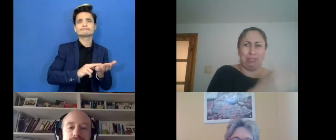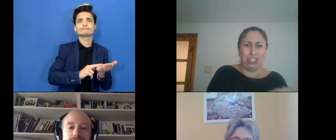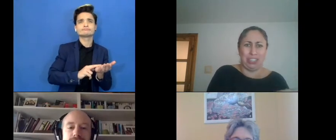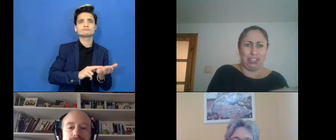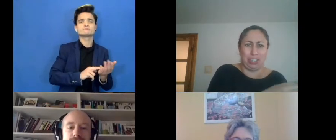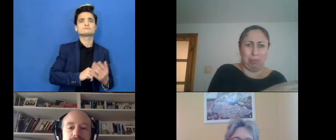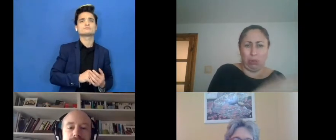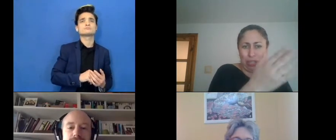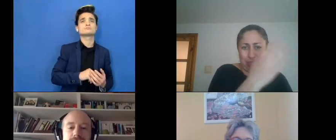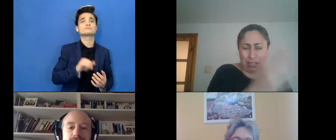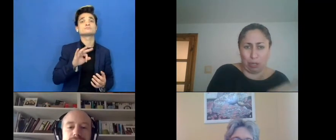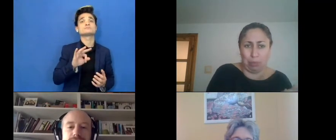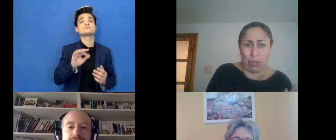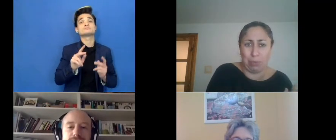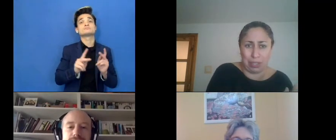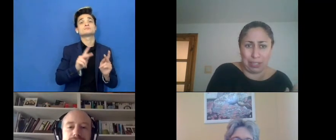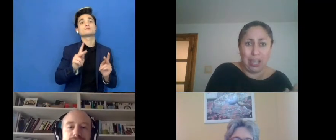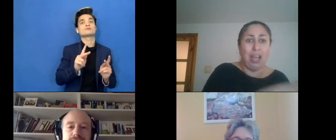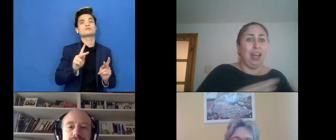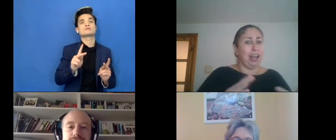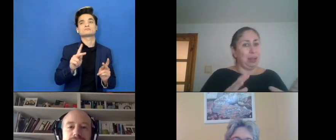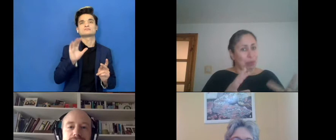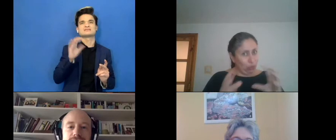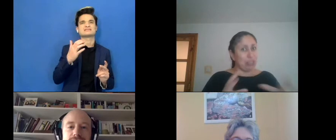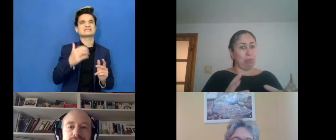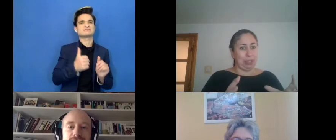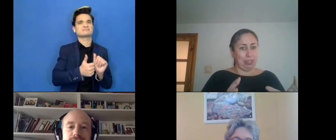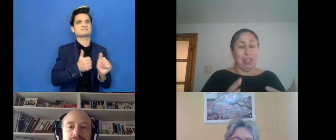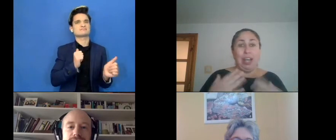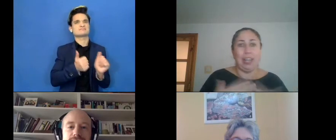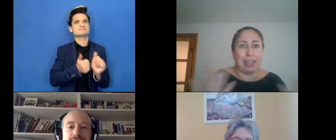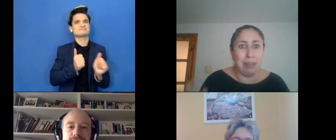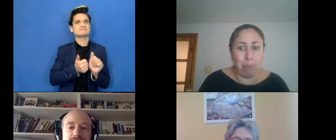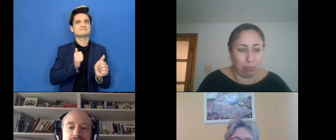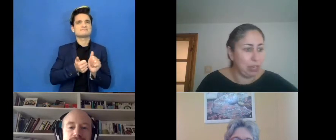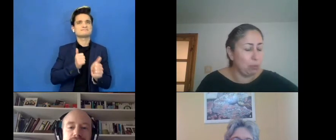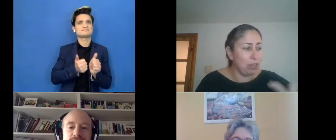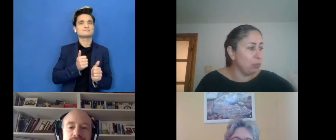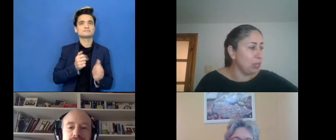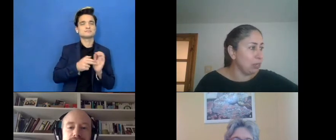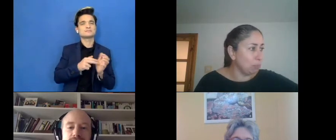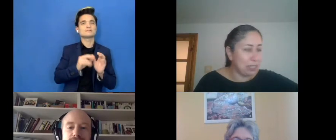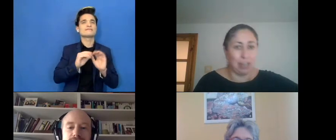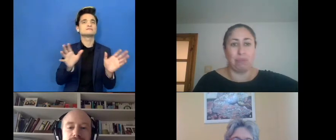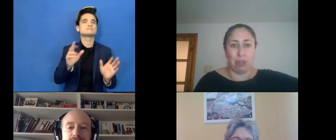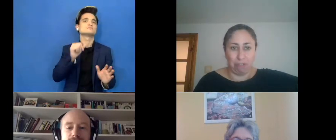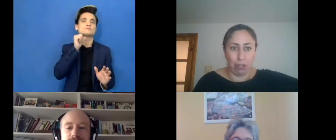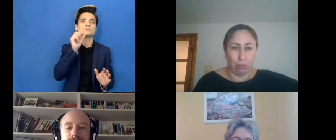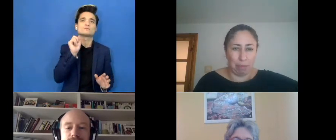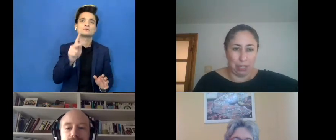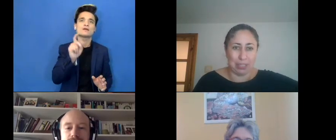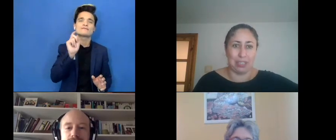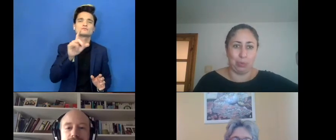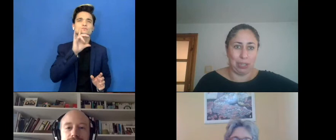but she said she's going to be, or he said he's going to be okay with this, read your partner. Like in improv, we observe, we